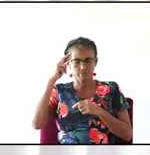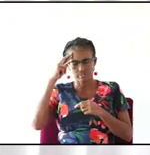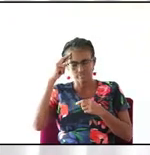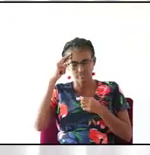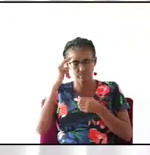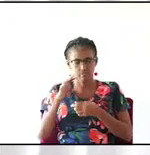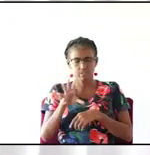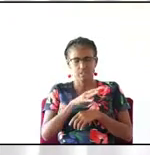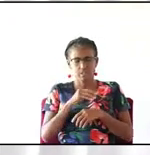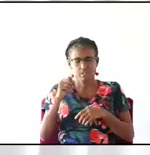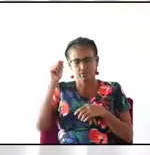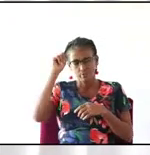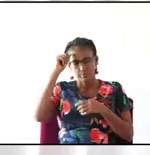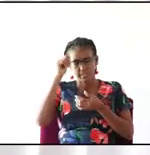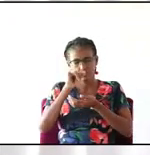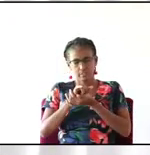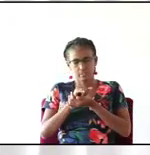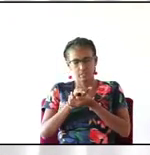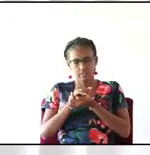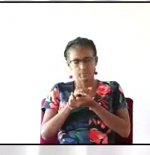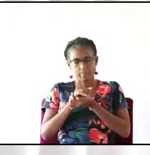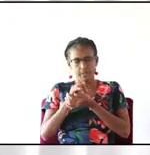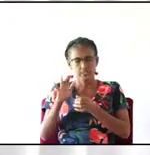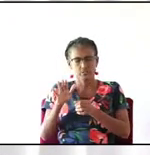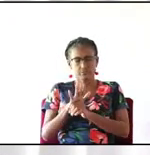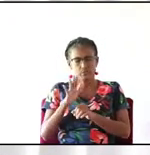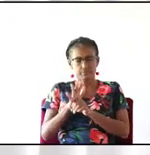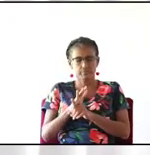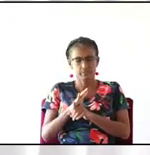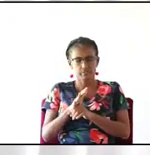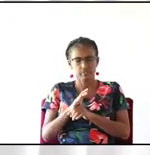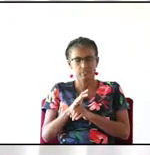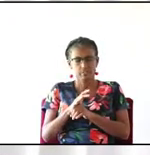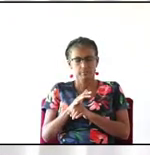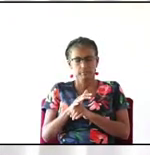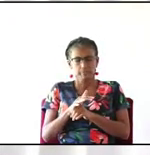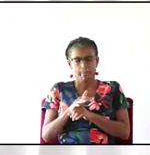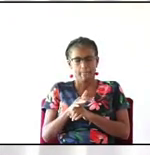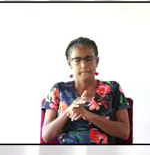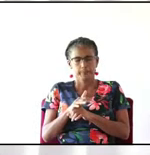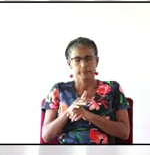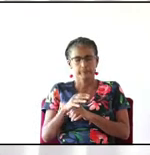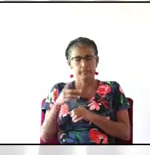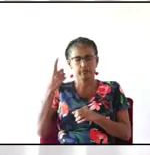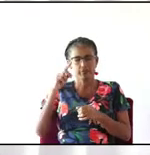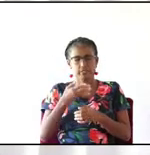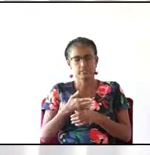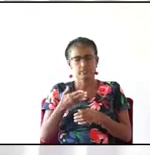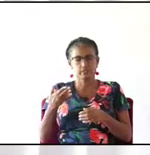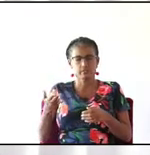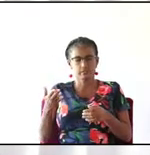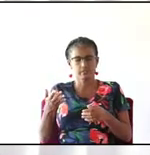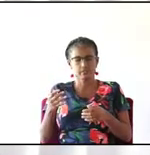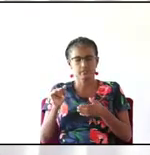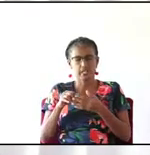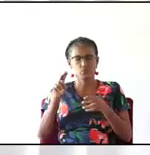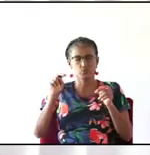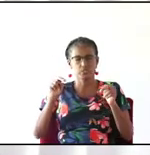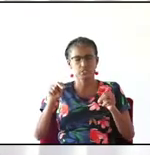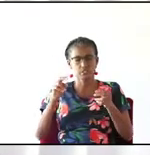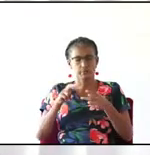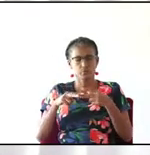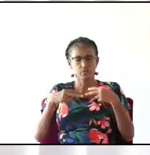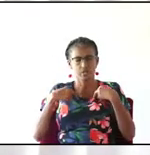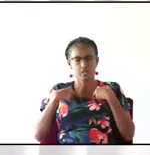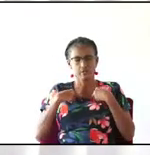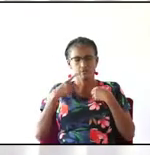still have in store for them to fulfill, for the difference that you want them to make, for the impact that you want them to have